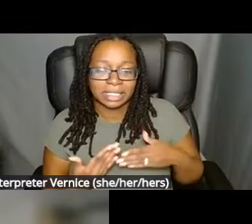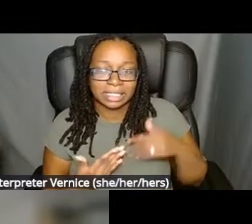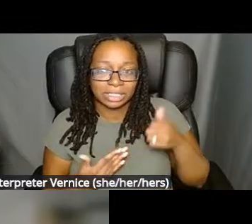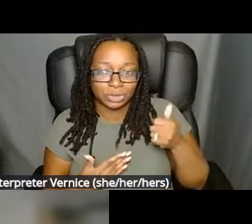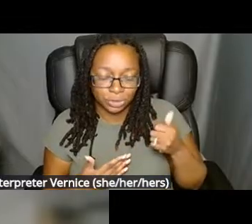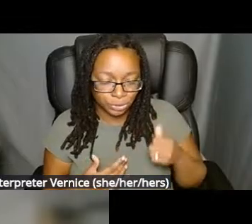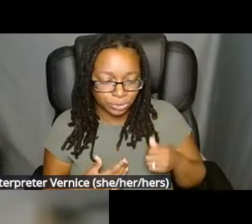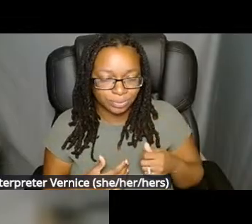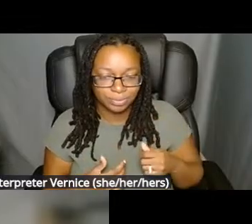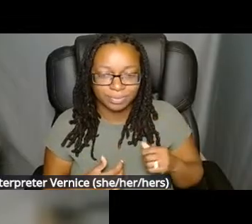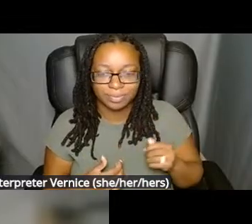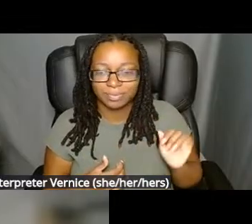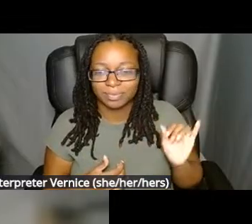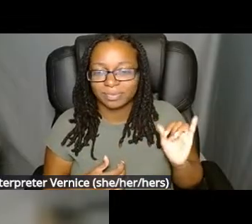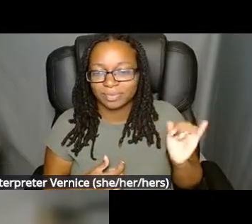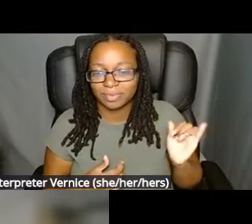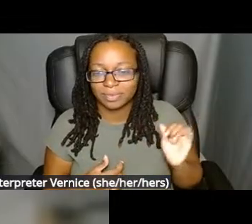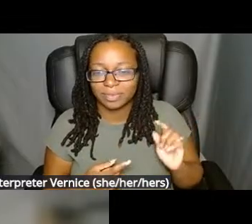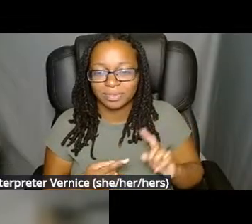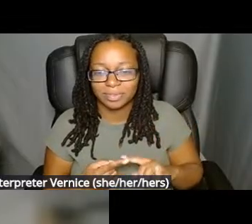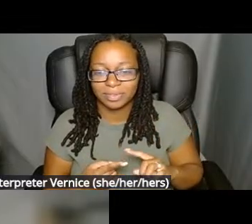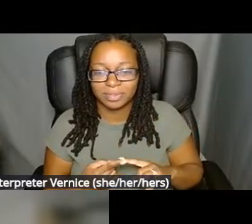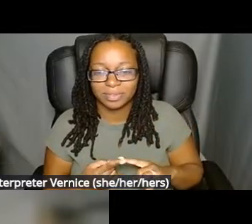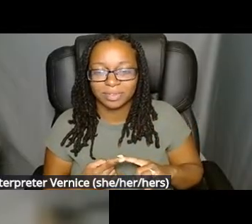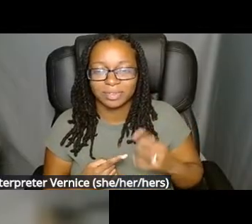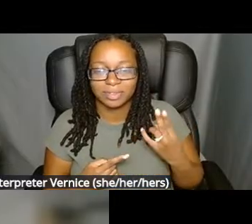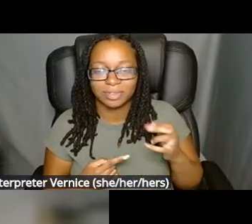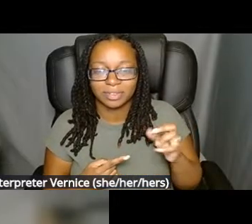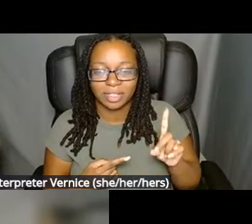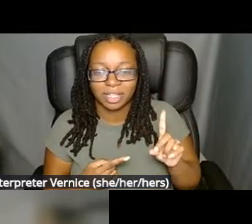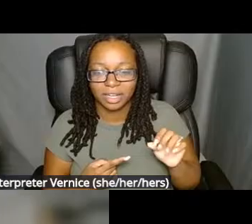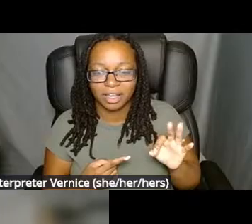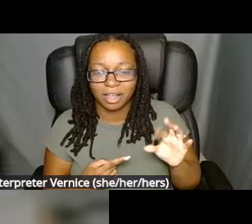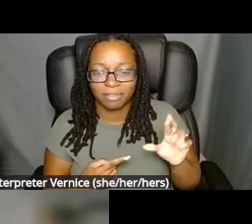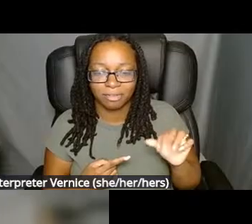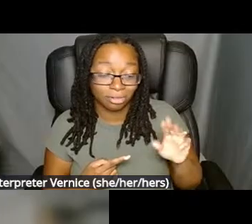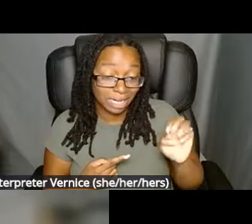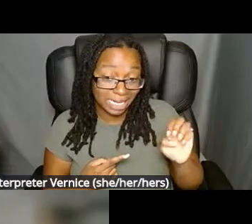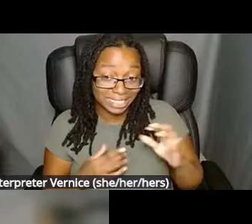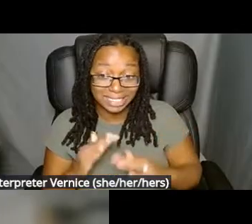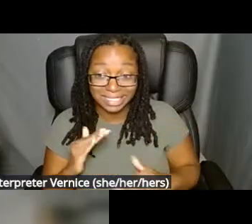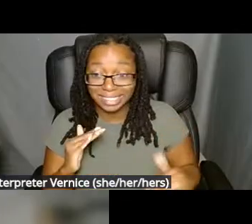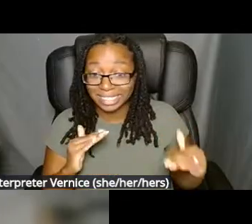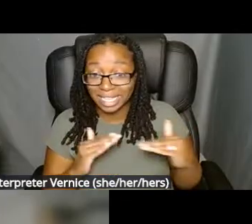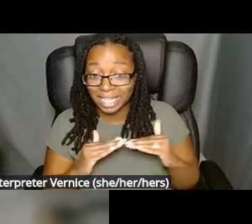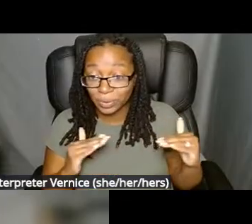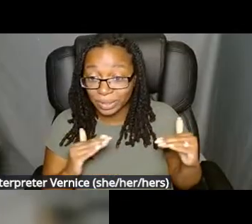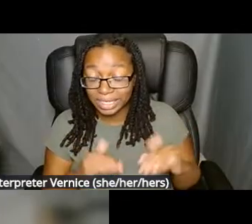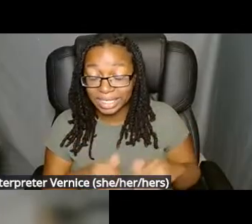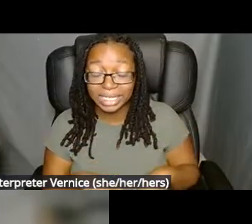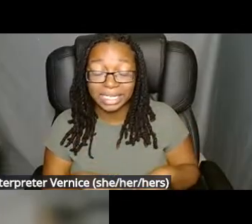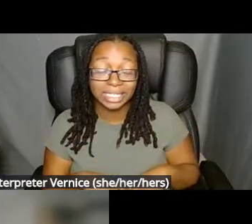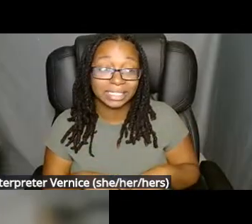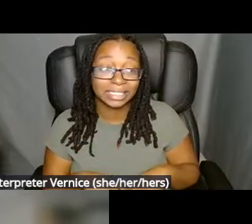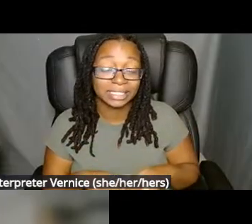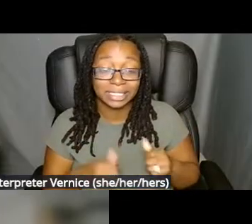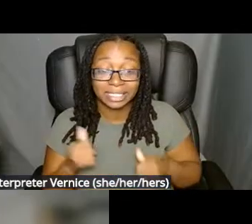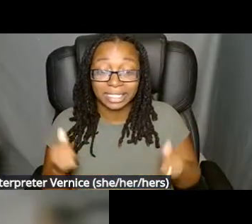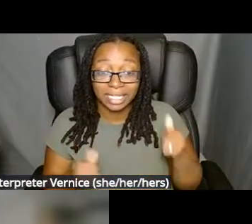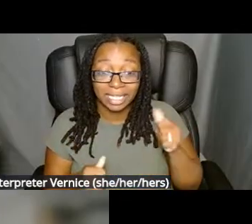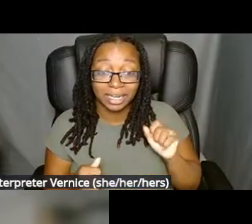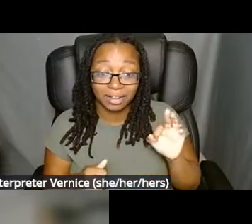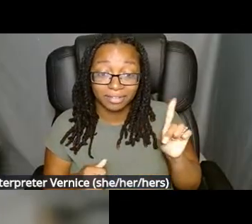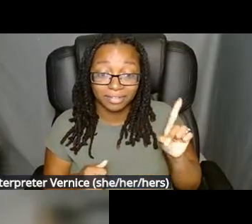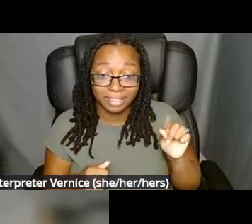like head of race, equity, head of data and evaluation. So I